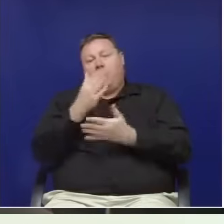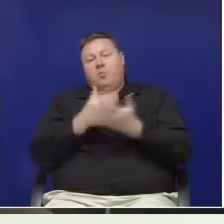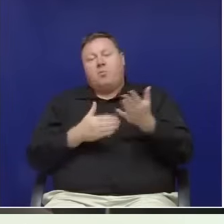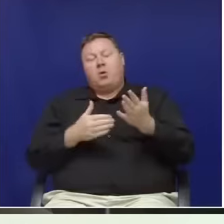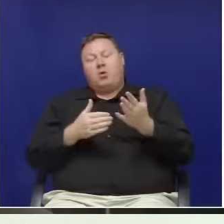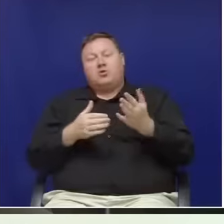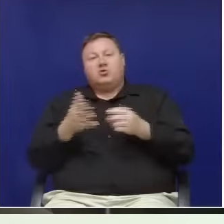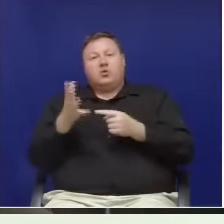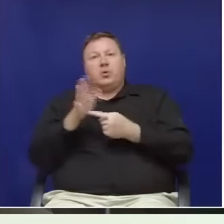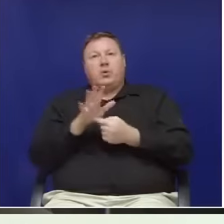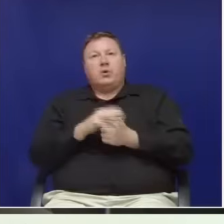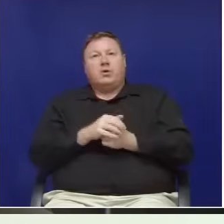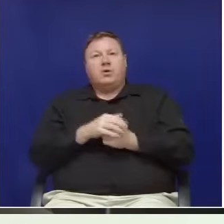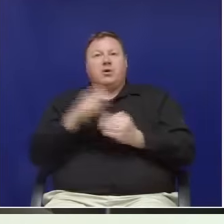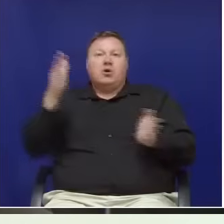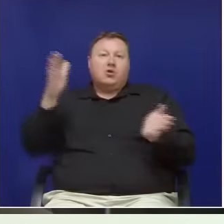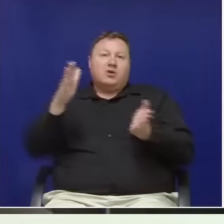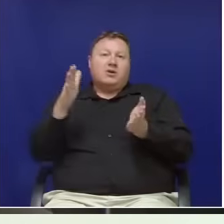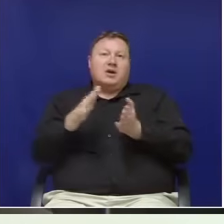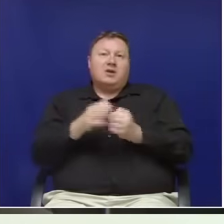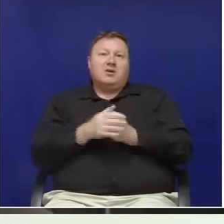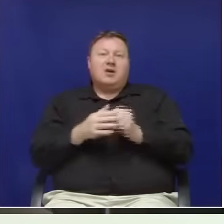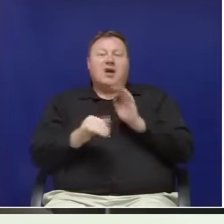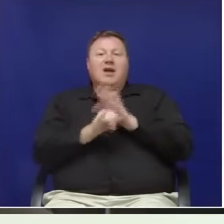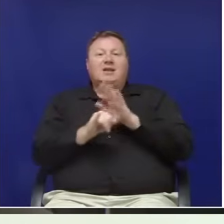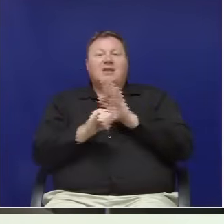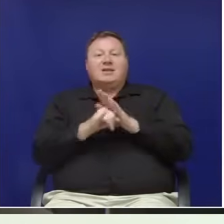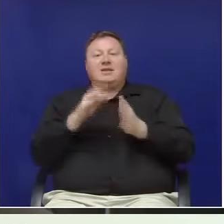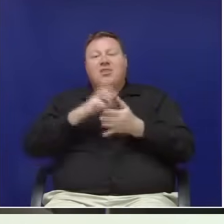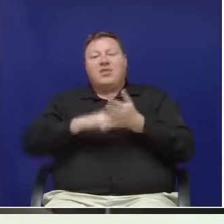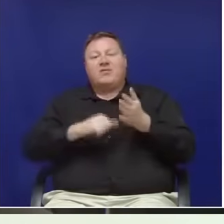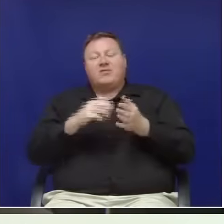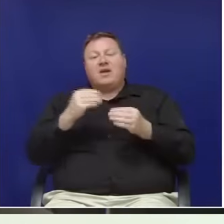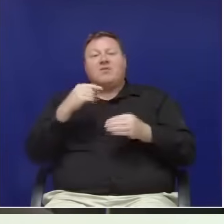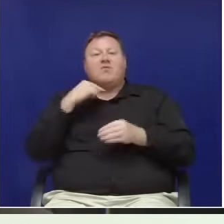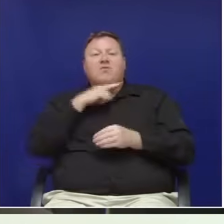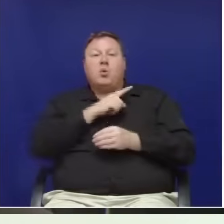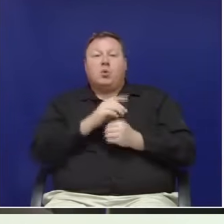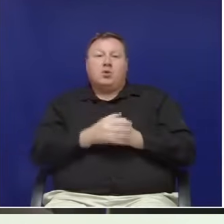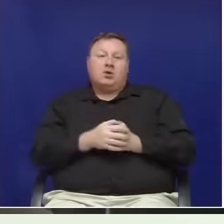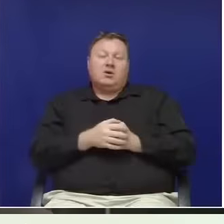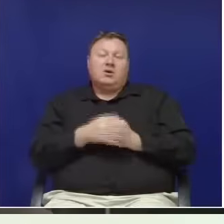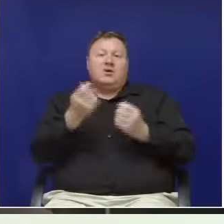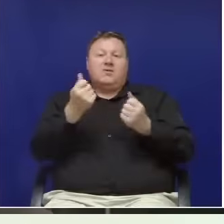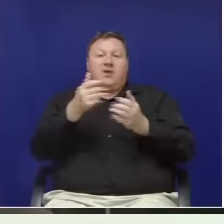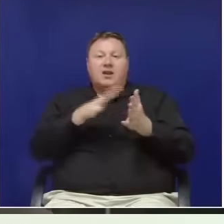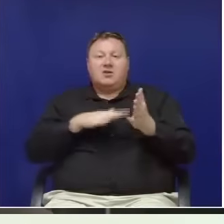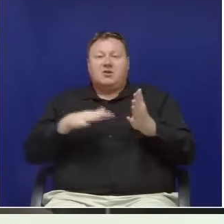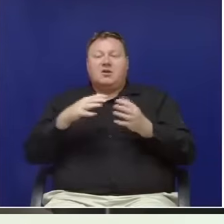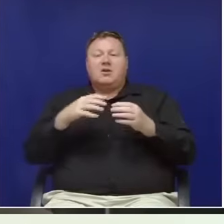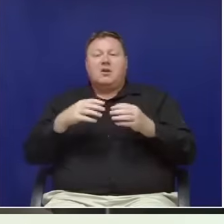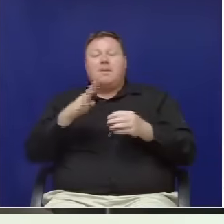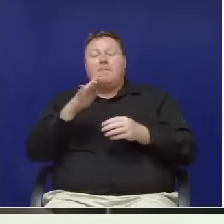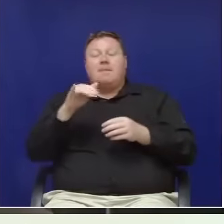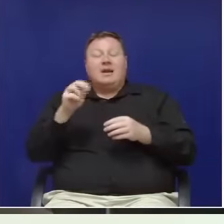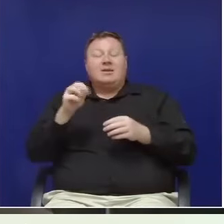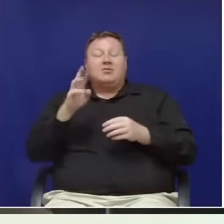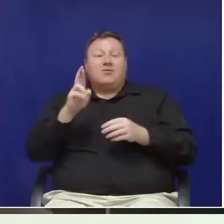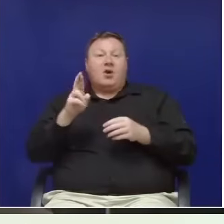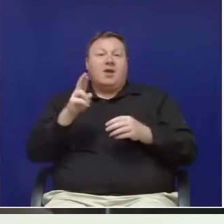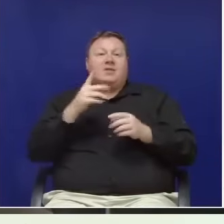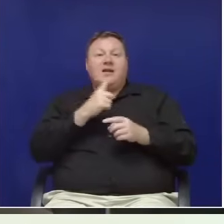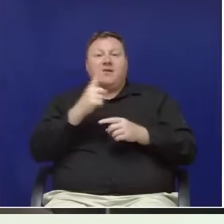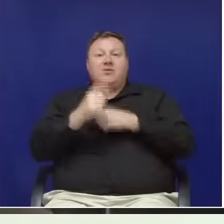Chair, which is the reduction of identity theft and fraud. Our financial sector loses billions of rands every year